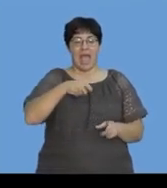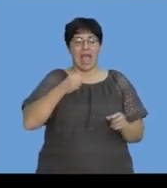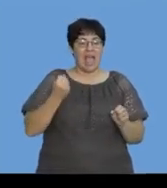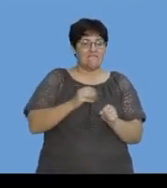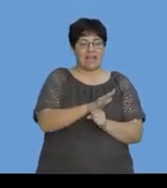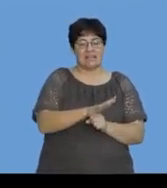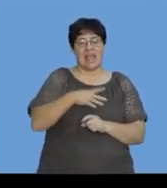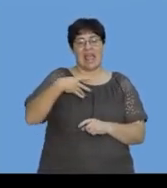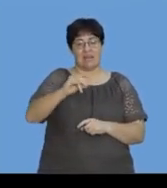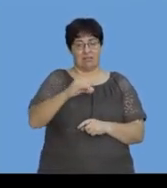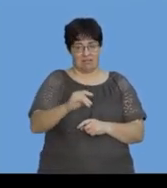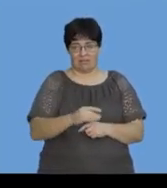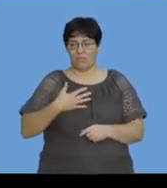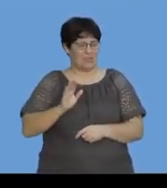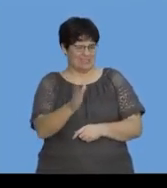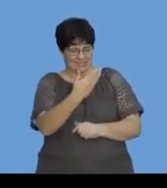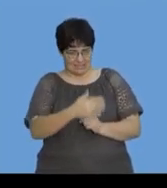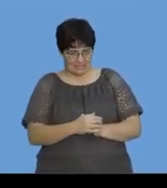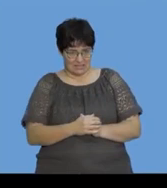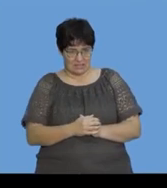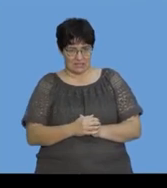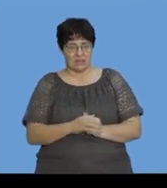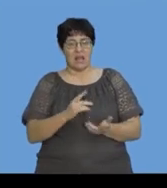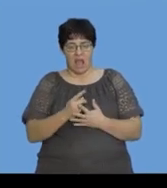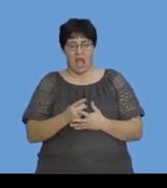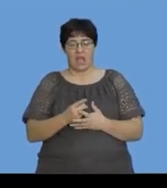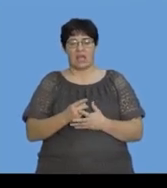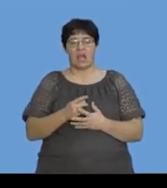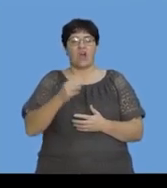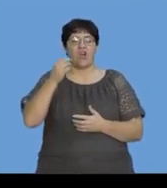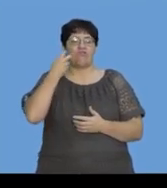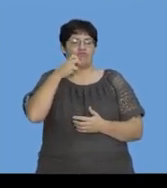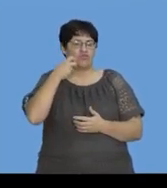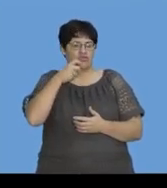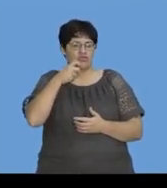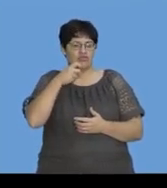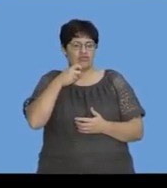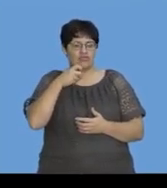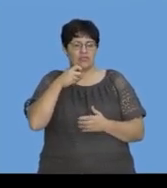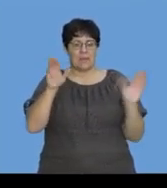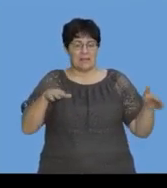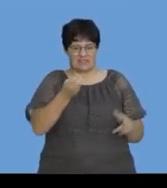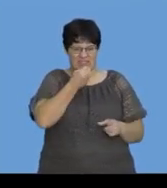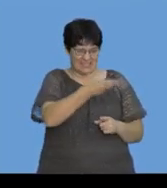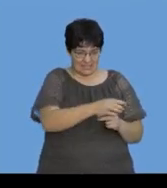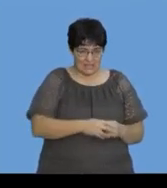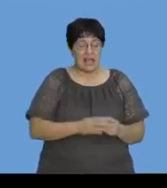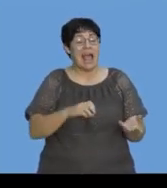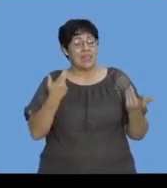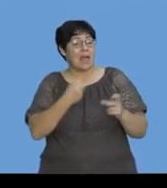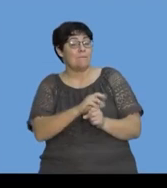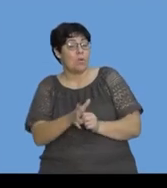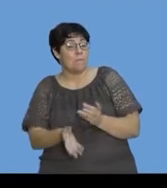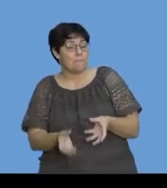of infected animals. That we don't want, all right? Like fruit bats, that's obviously when you eat them.